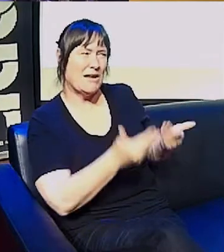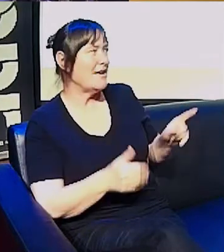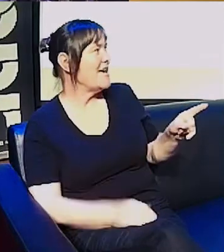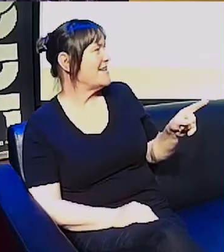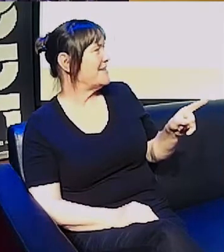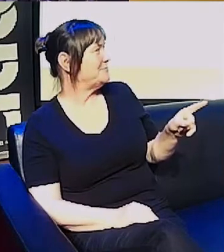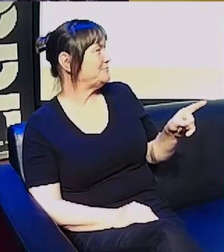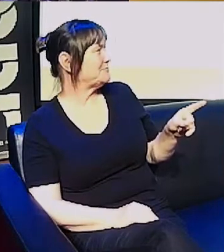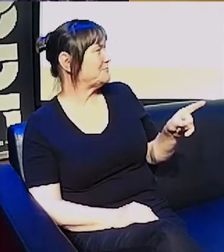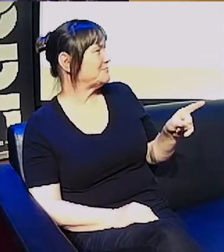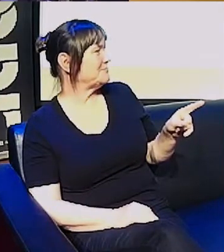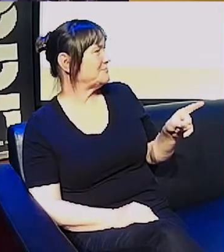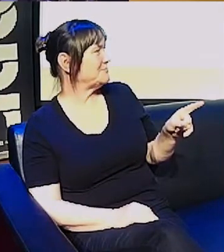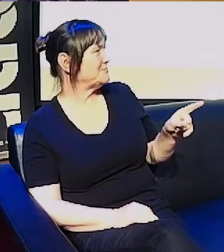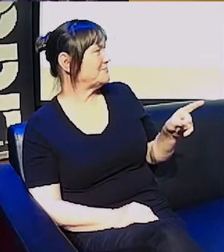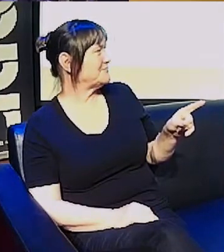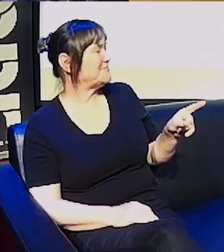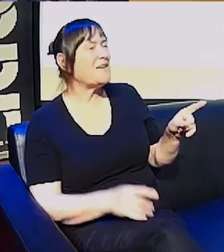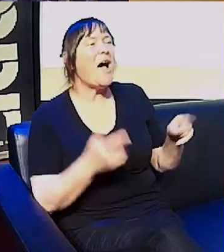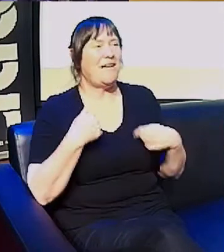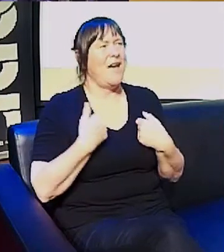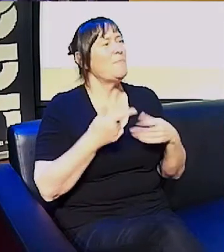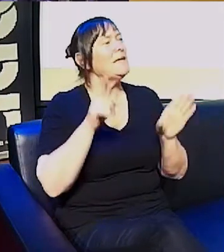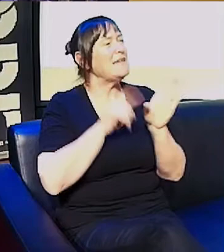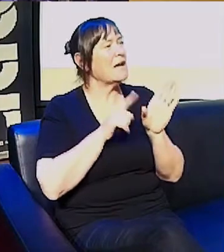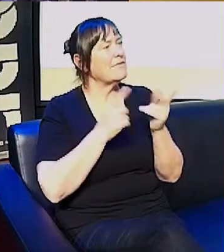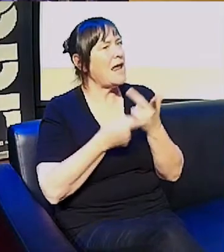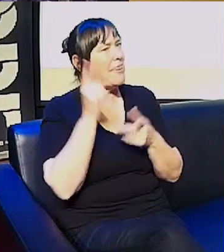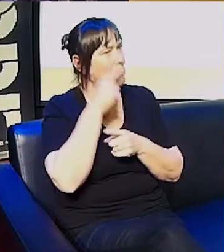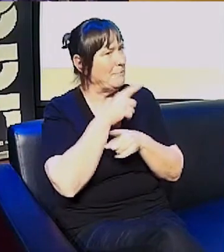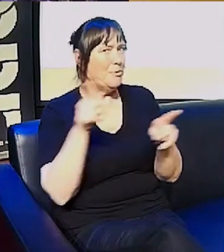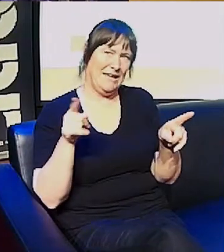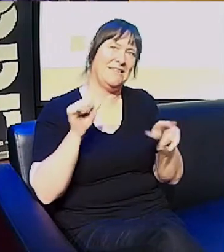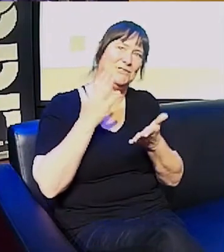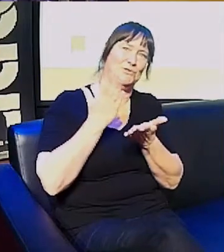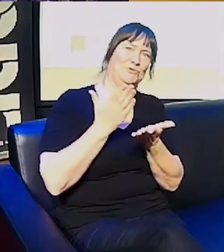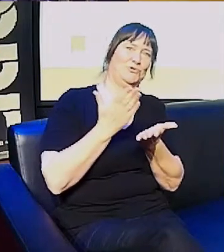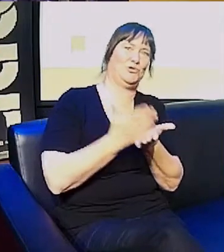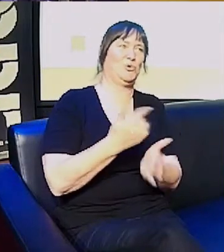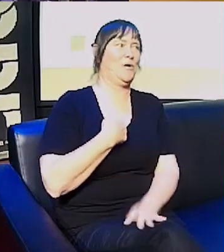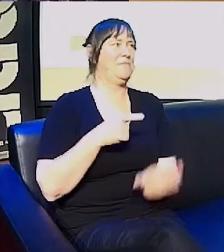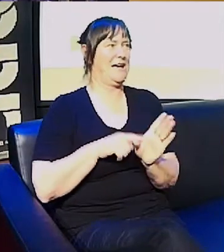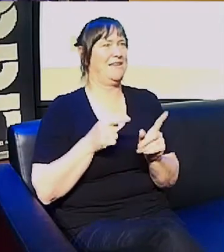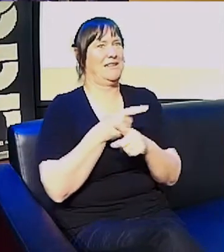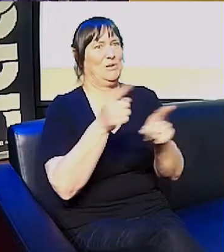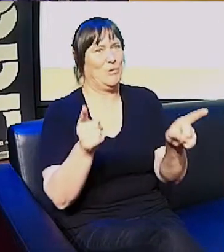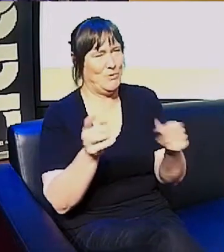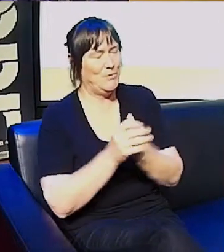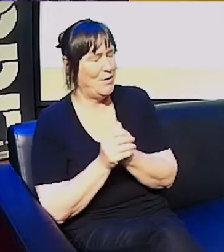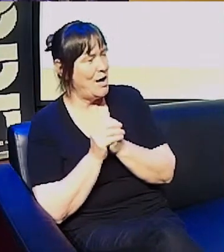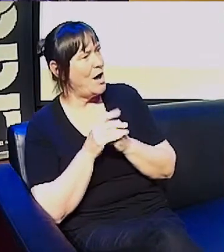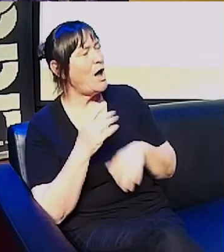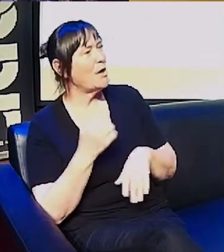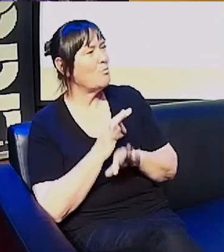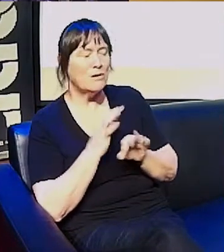jibe. I am a touch younger than some of the other candidates here. That may be true. No, absolutely, and I wouldn't make a decision like that